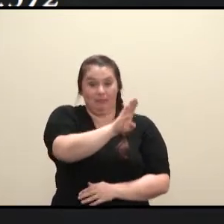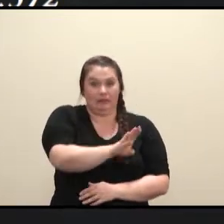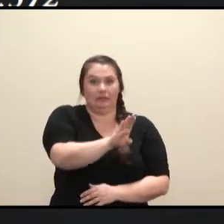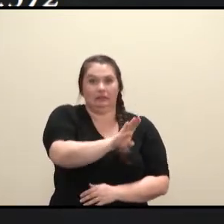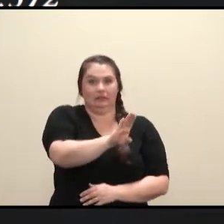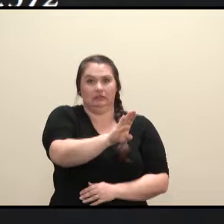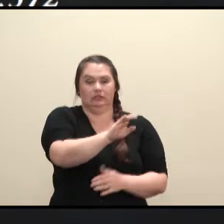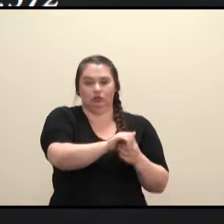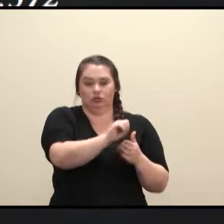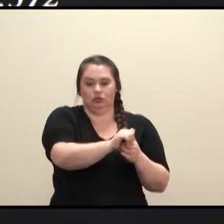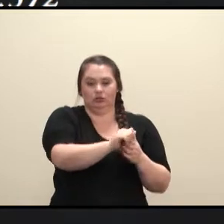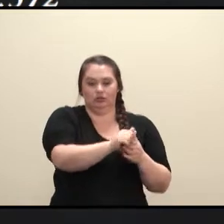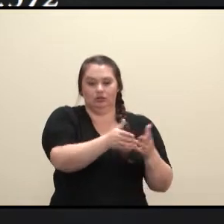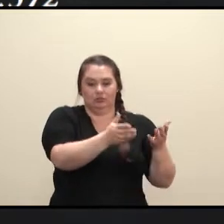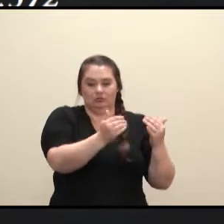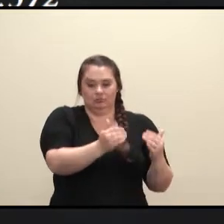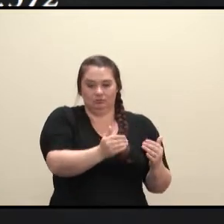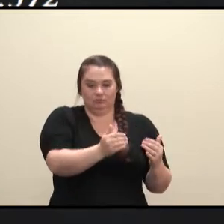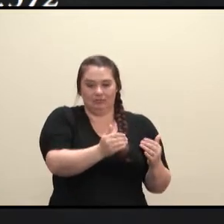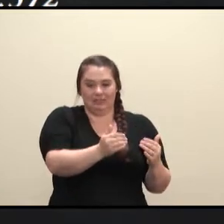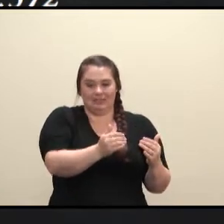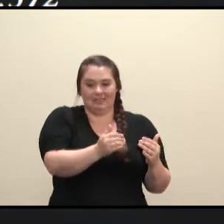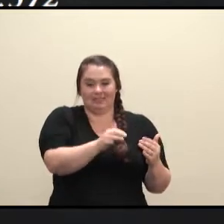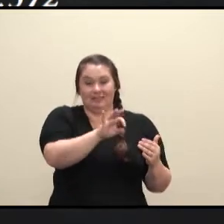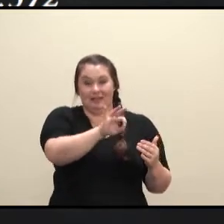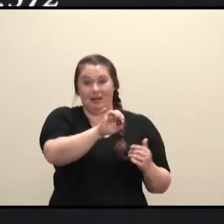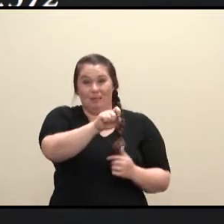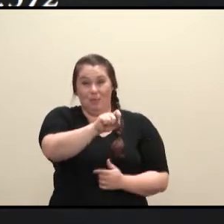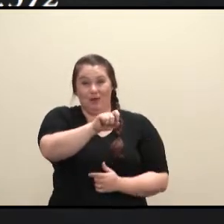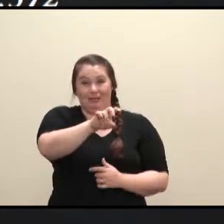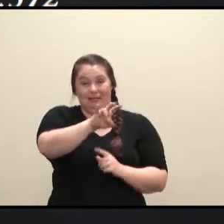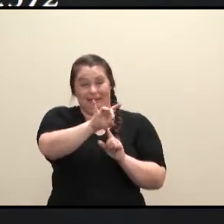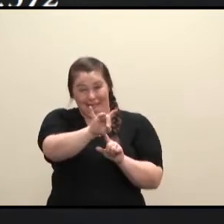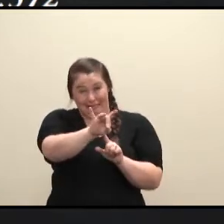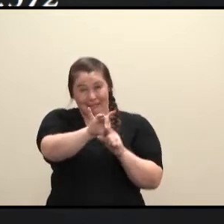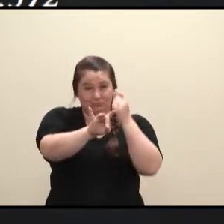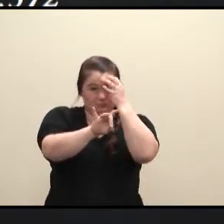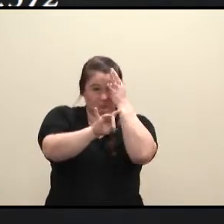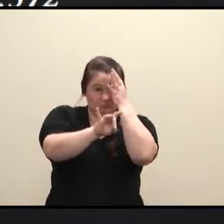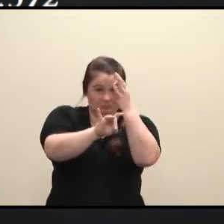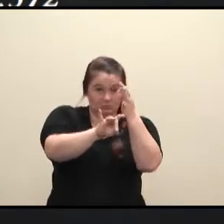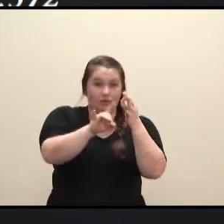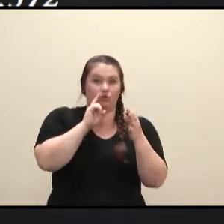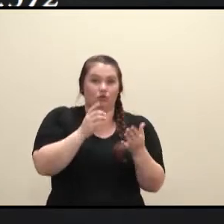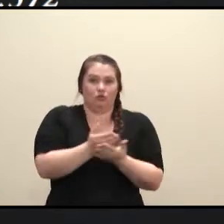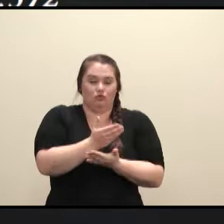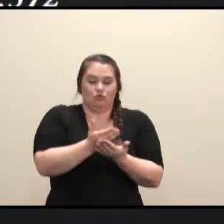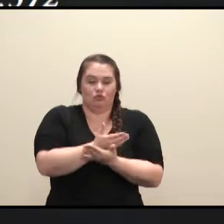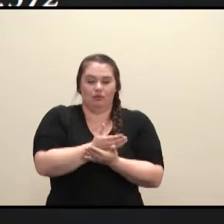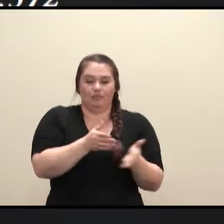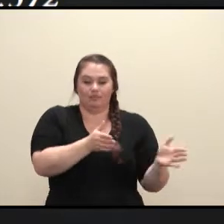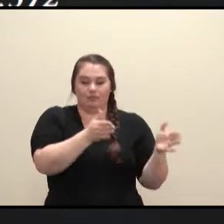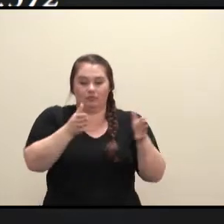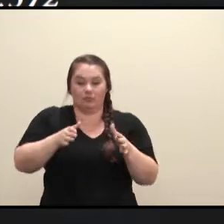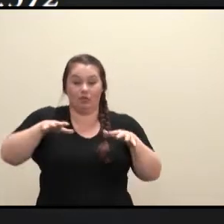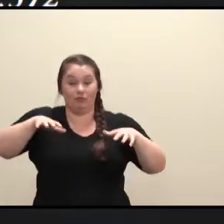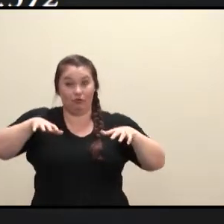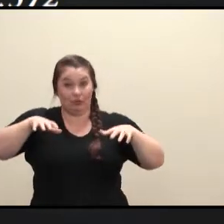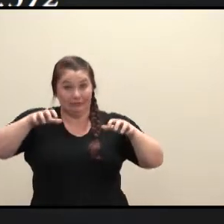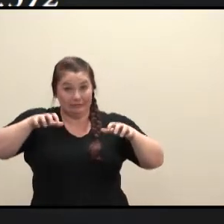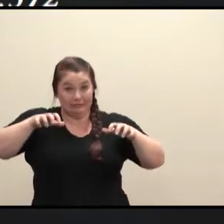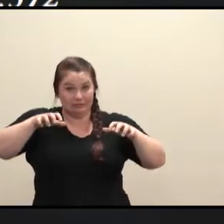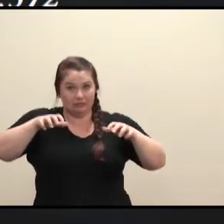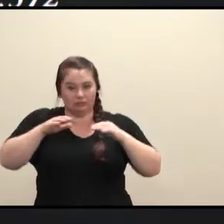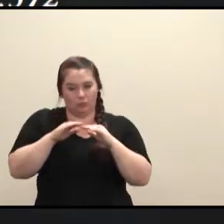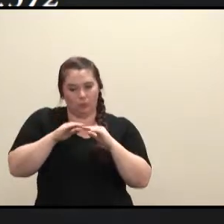It's $9.8 billion under the new homestead exemption. Our freeze goes down a